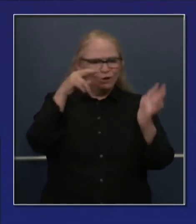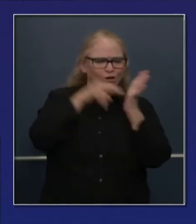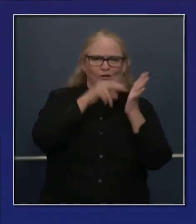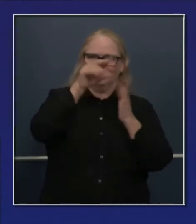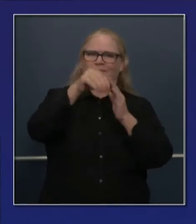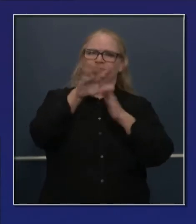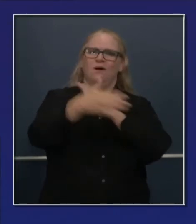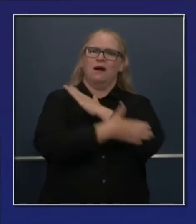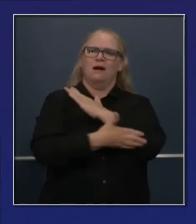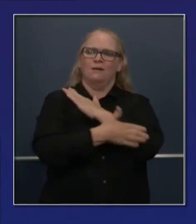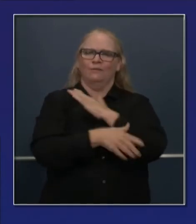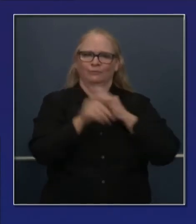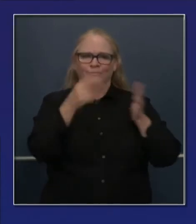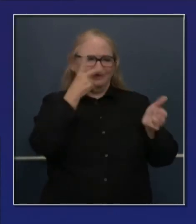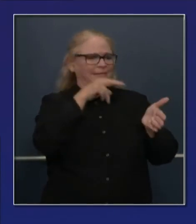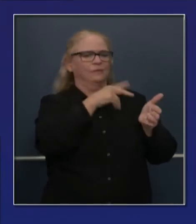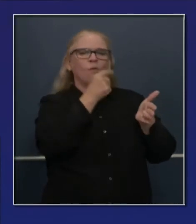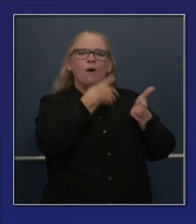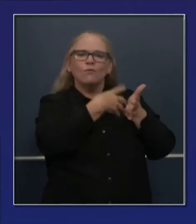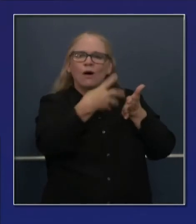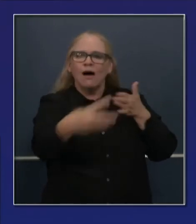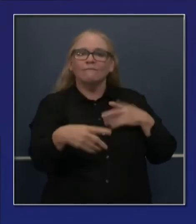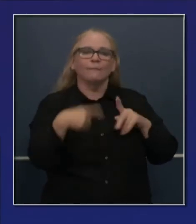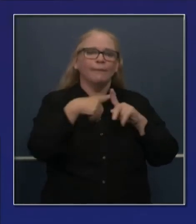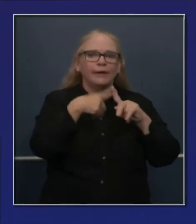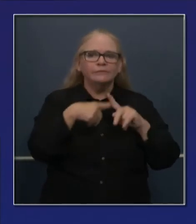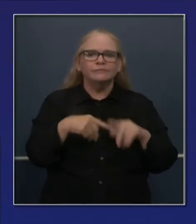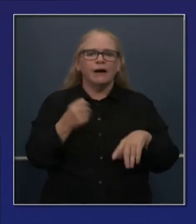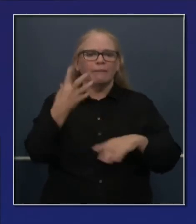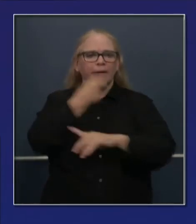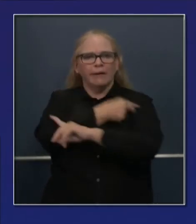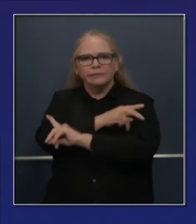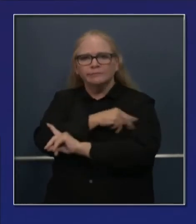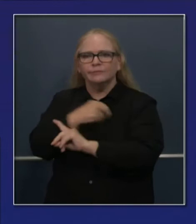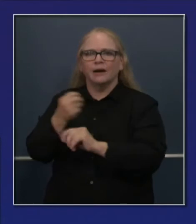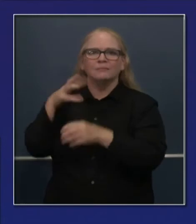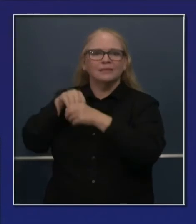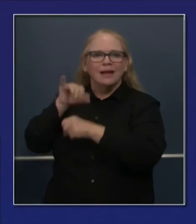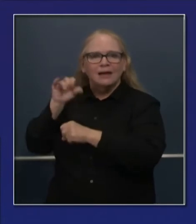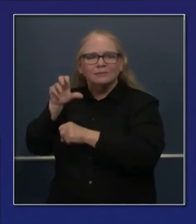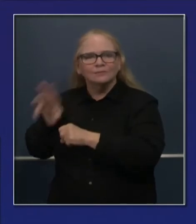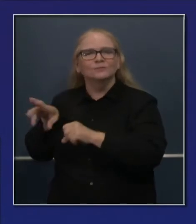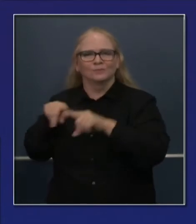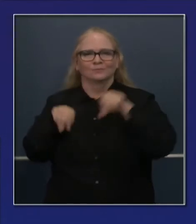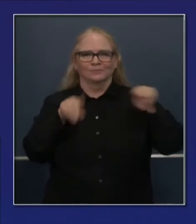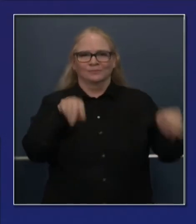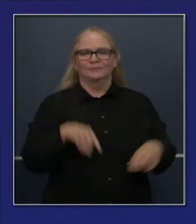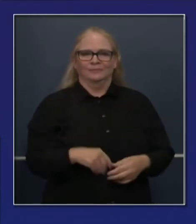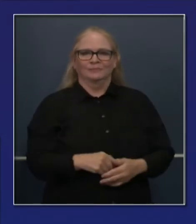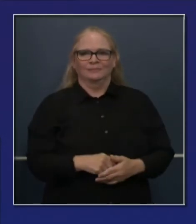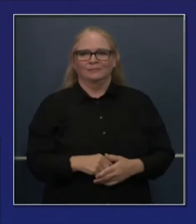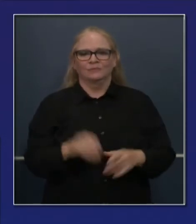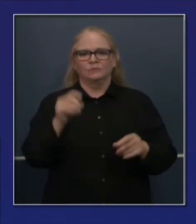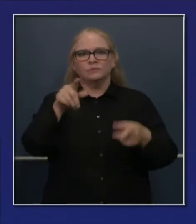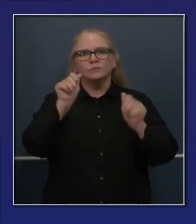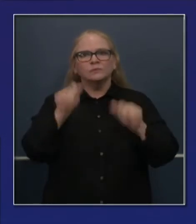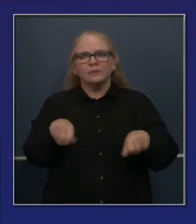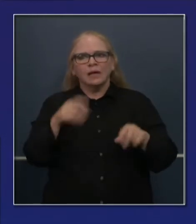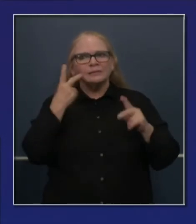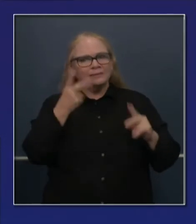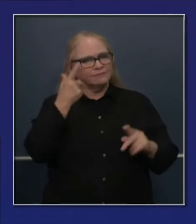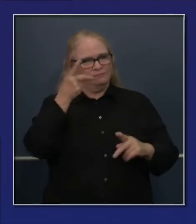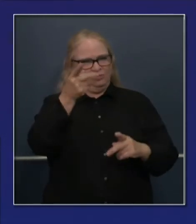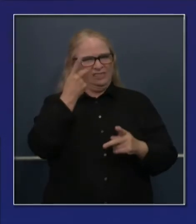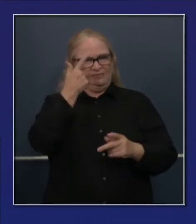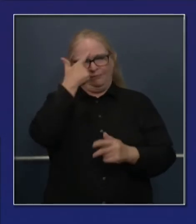hospitalizations, ICUs, and positivities, case rates, the likelihood that your county may soon come off that